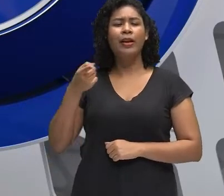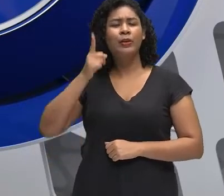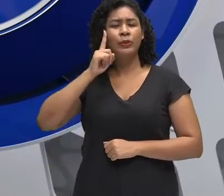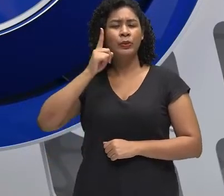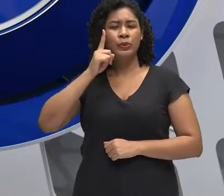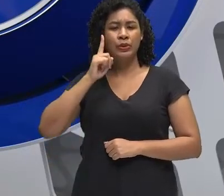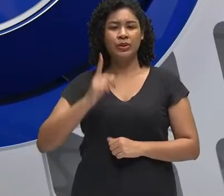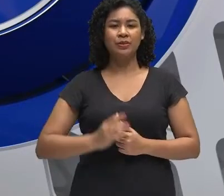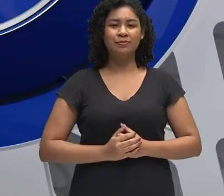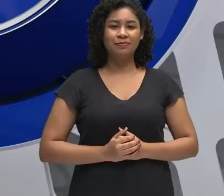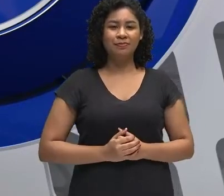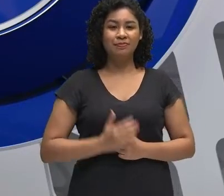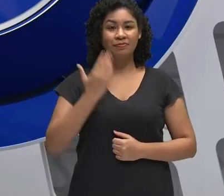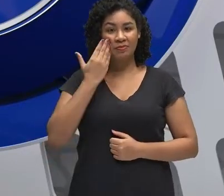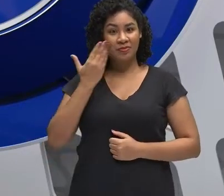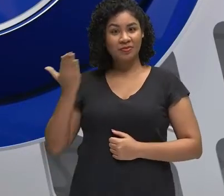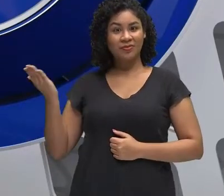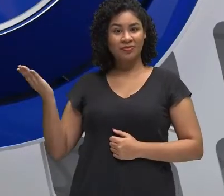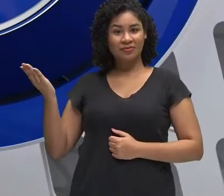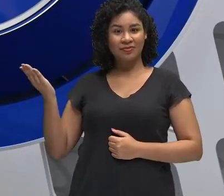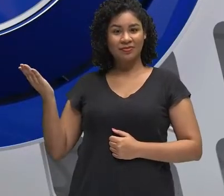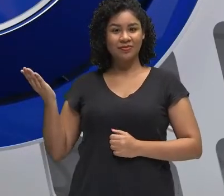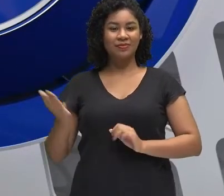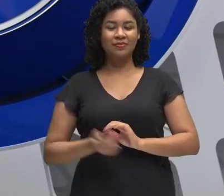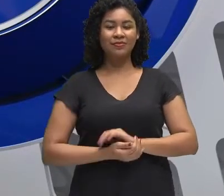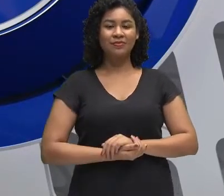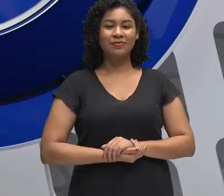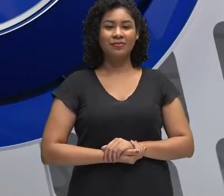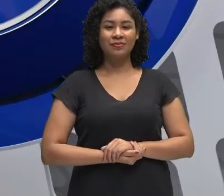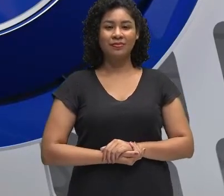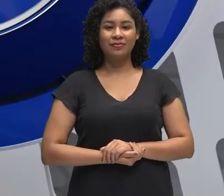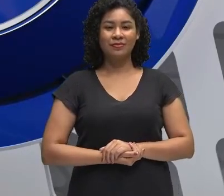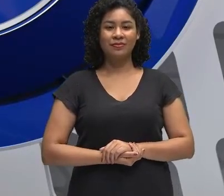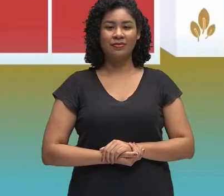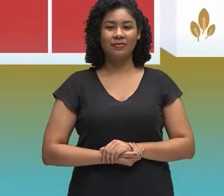faz. Tudo bem? Então acompanhe aqui junto comigo.